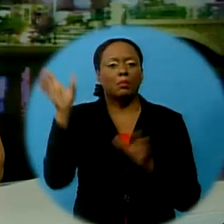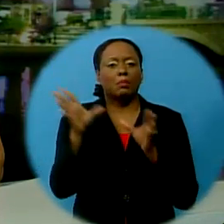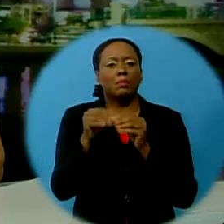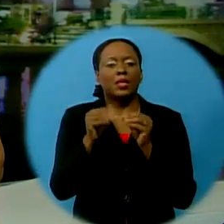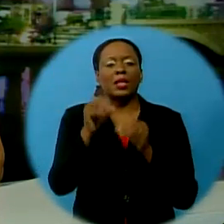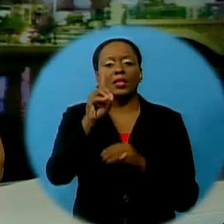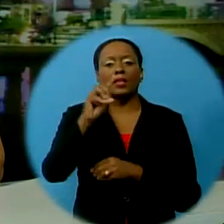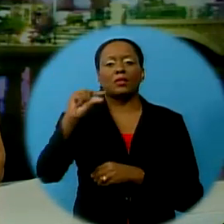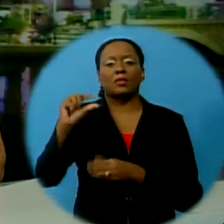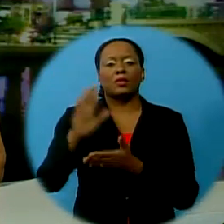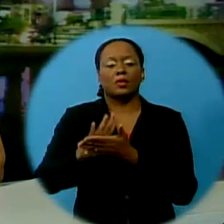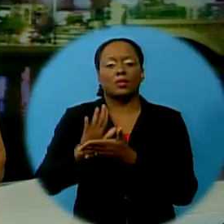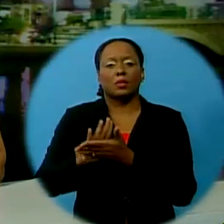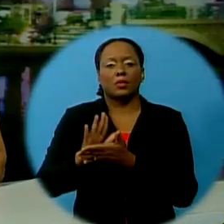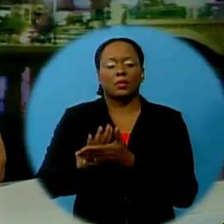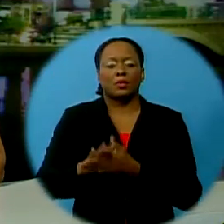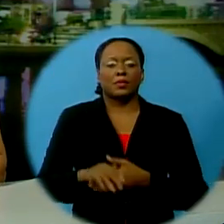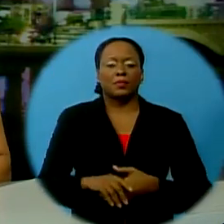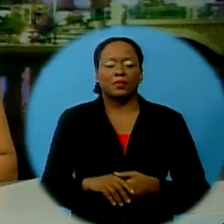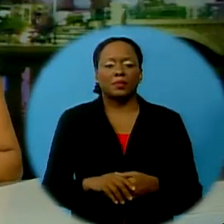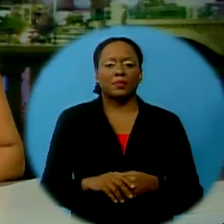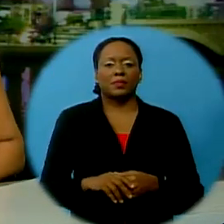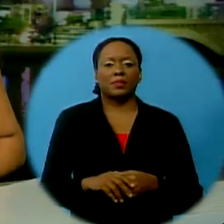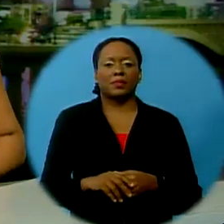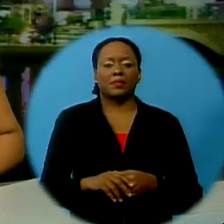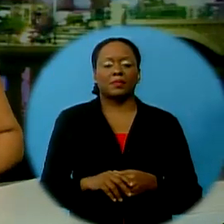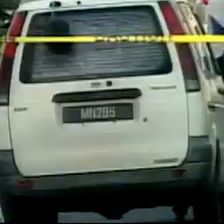at the Dighton Griffith School.